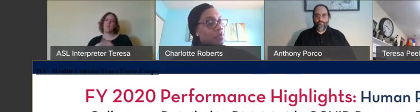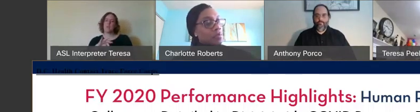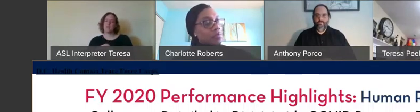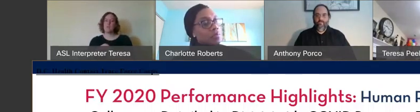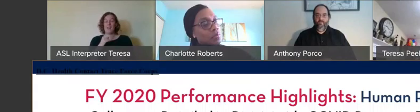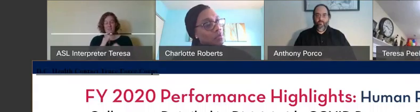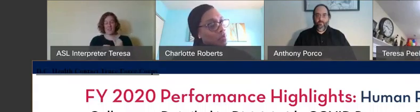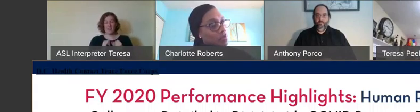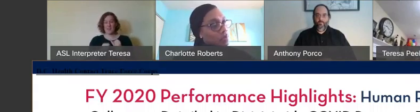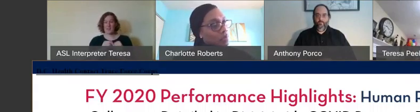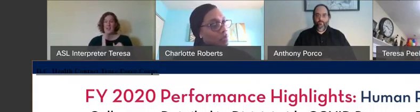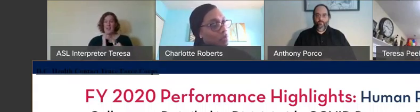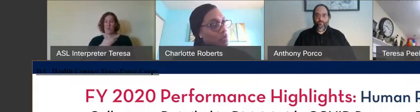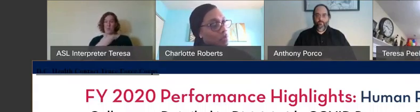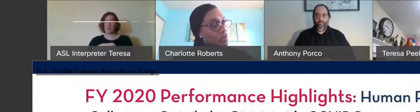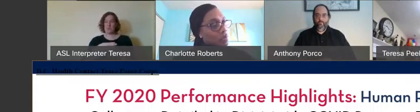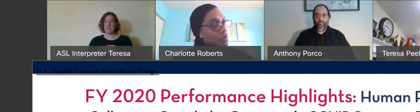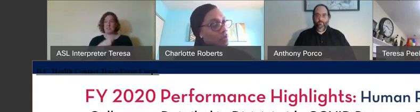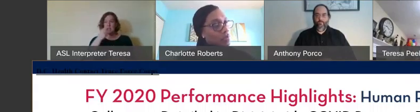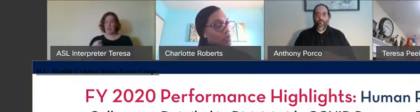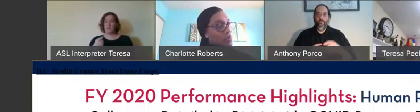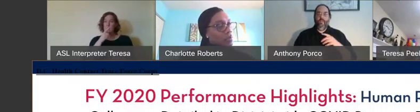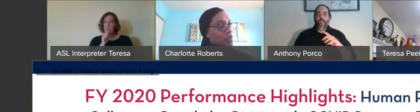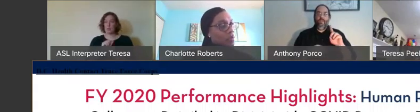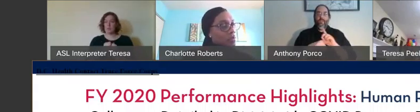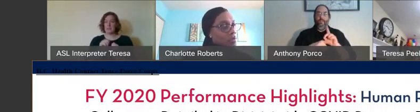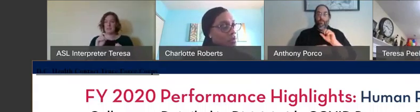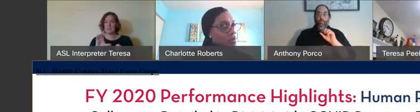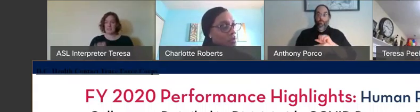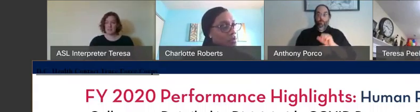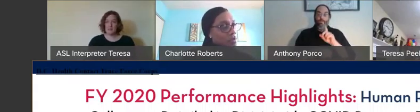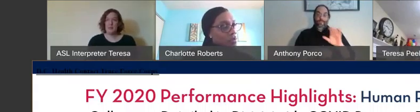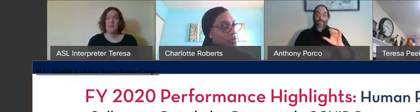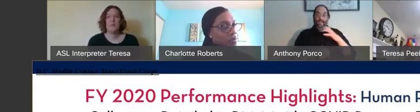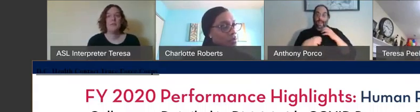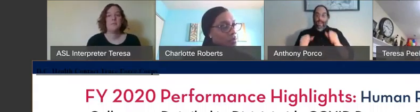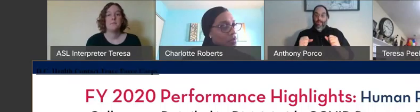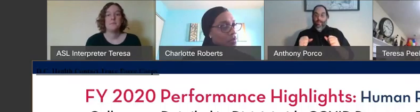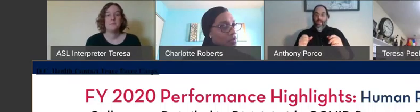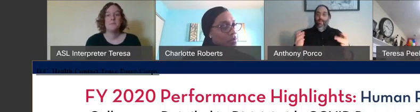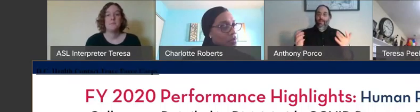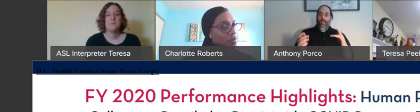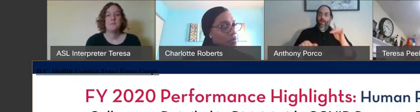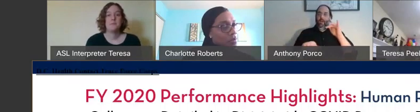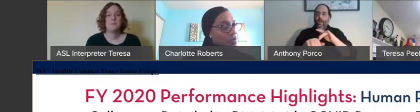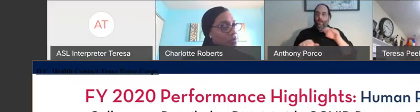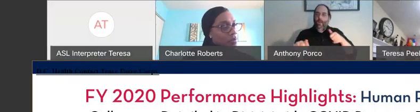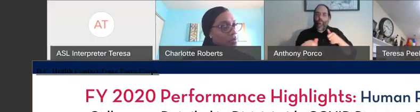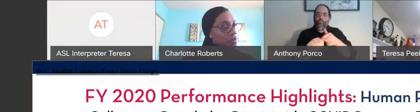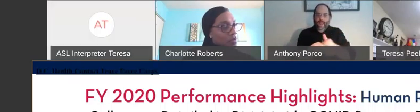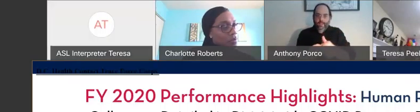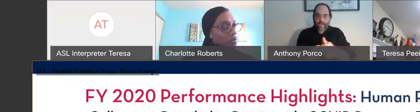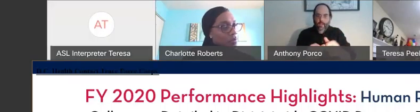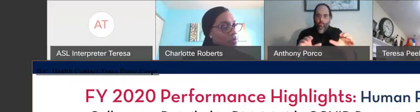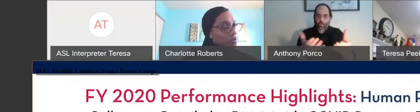our details who worked with DC Health in the contact trace force corps.